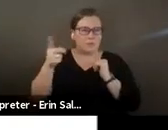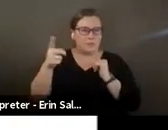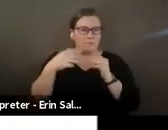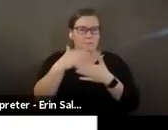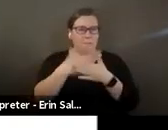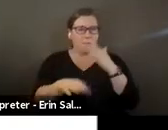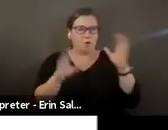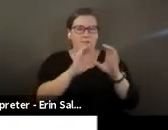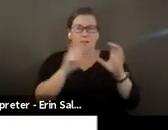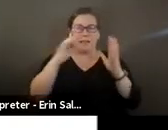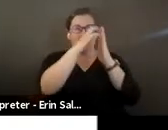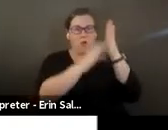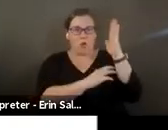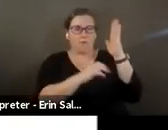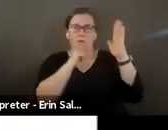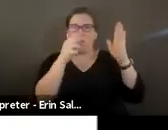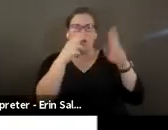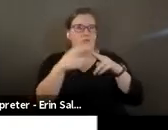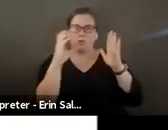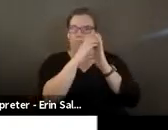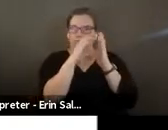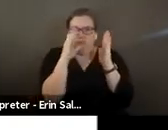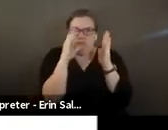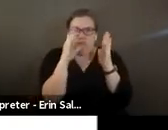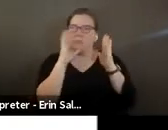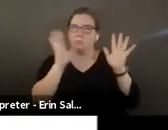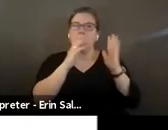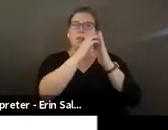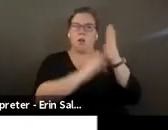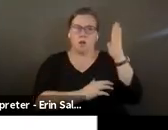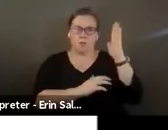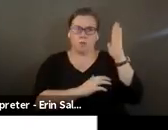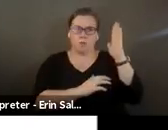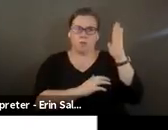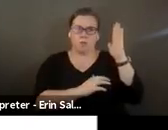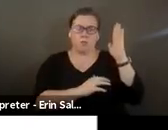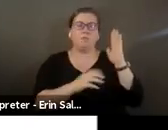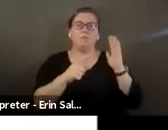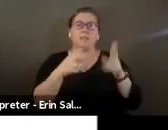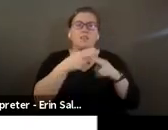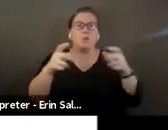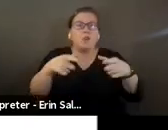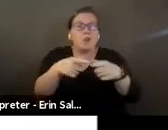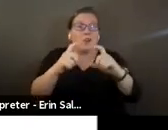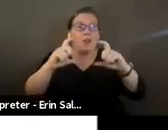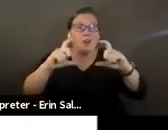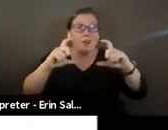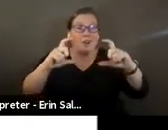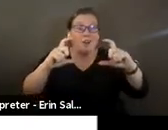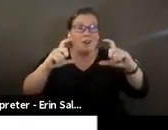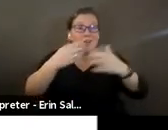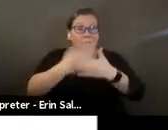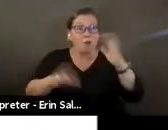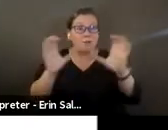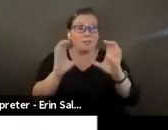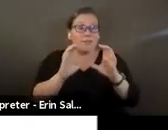that is a long form birth certificate. We do not accept the short cards. We have to have the long